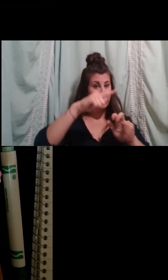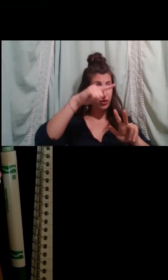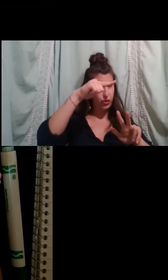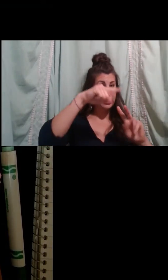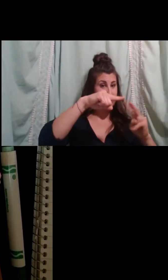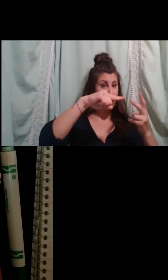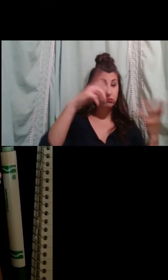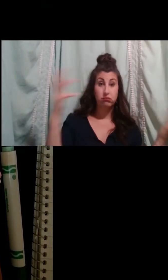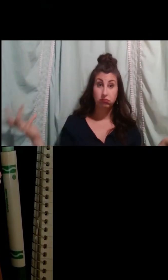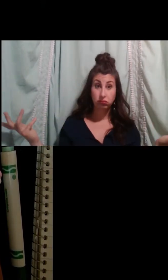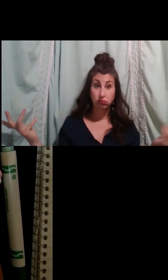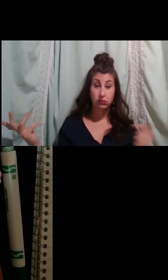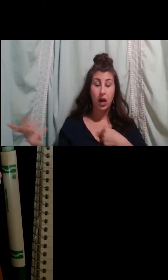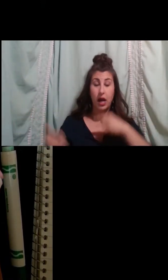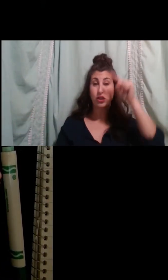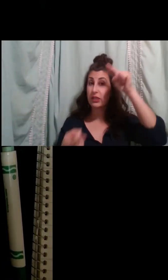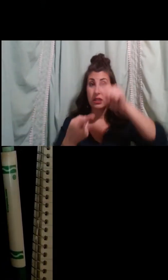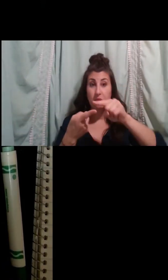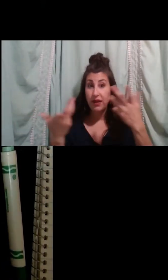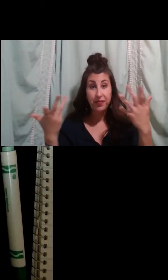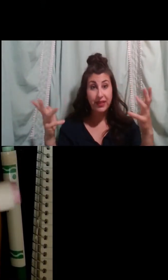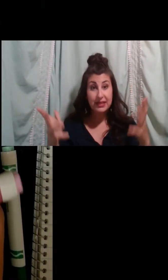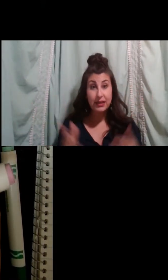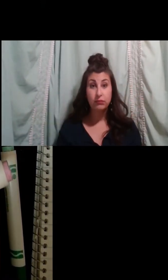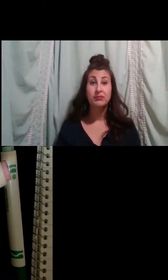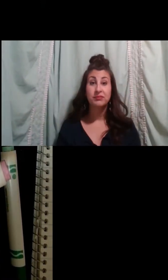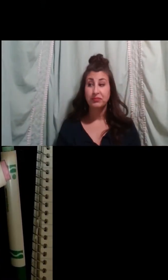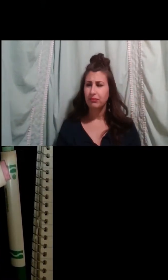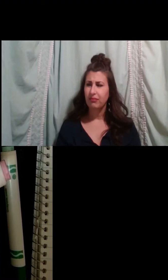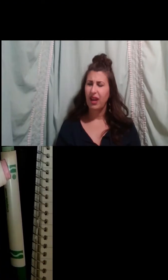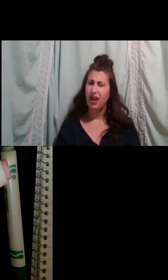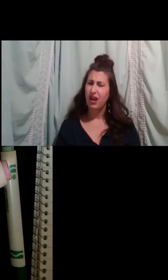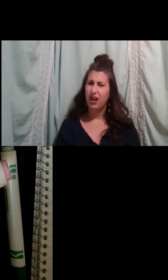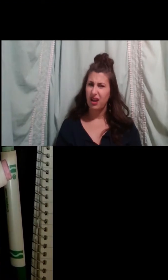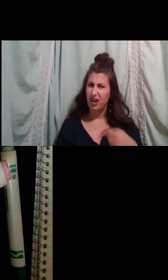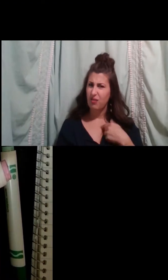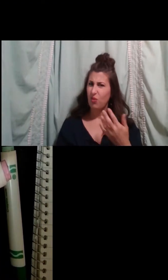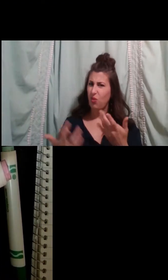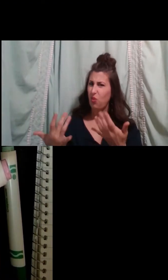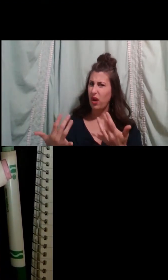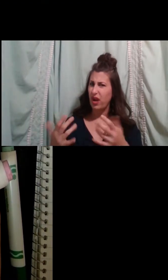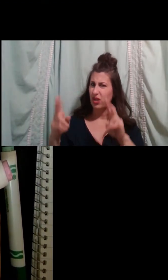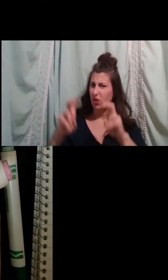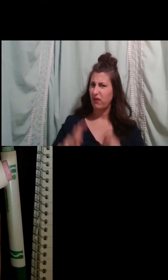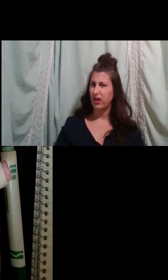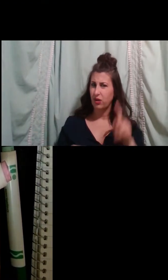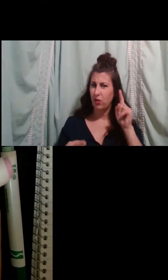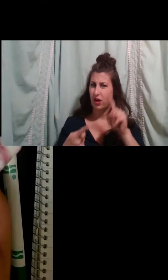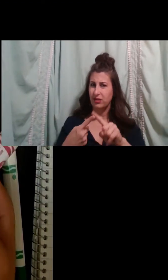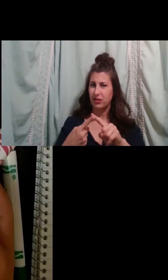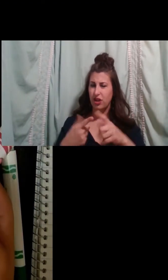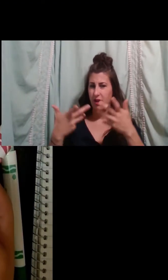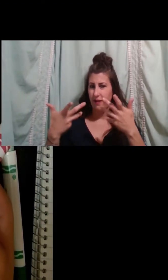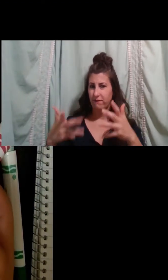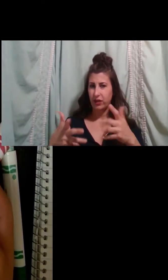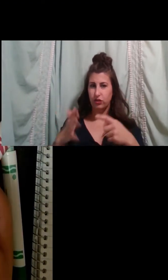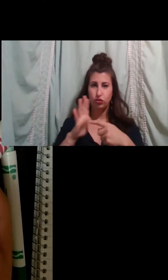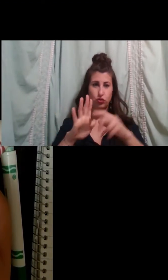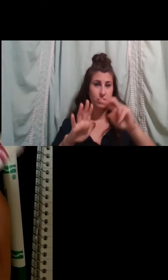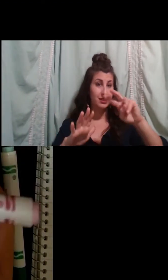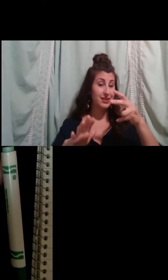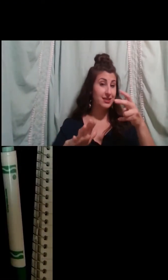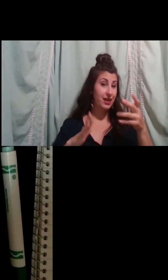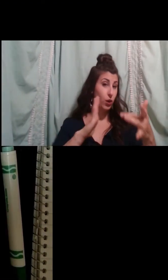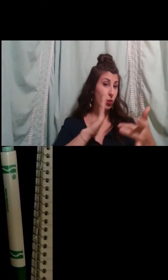3 squared. Okay, I just simplified. Well, I'm going to wait to evaluate until after I show you the second way of